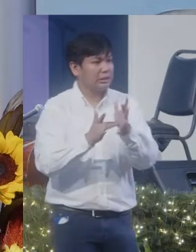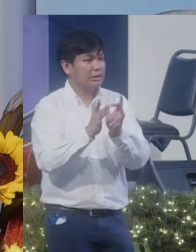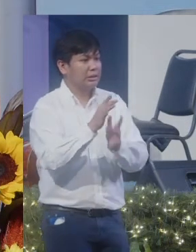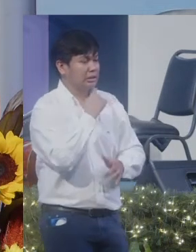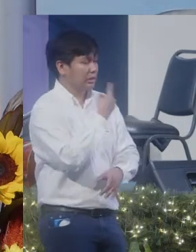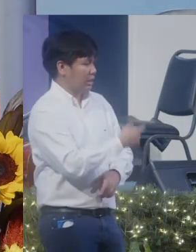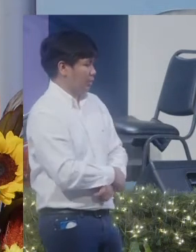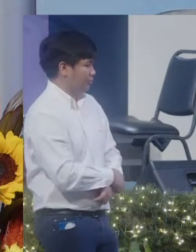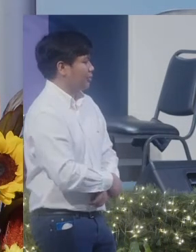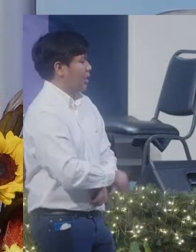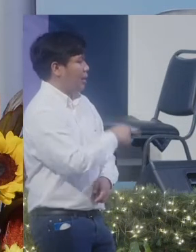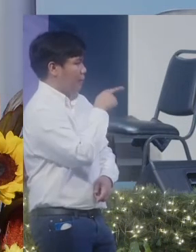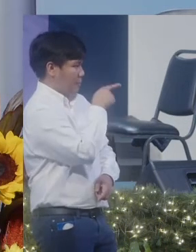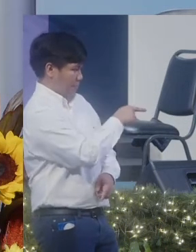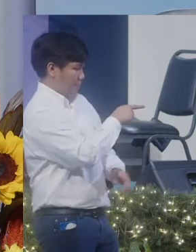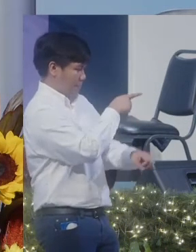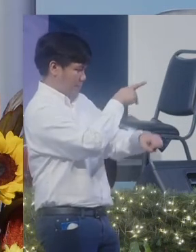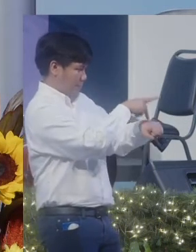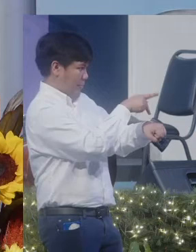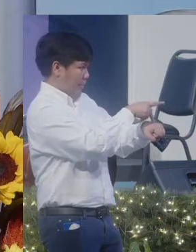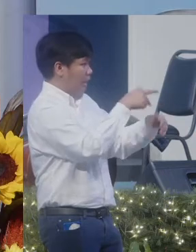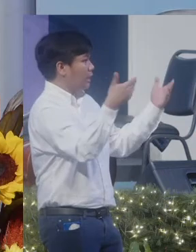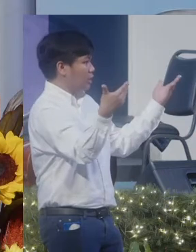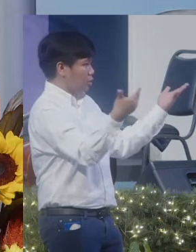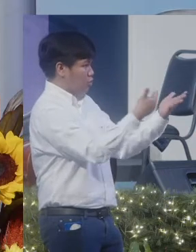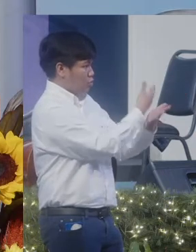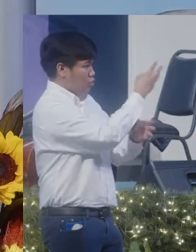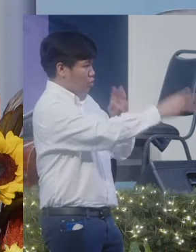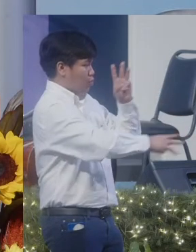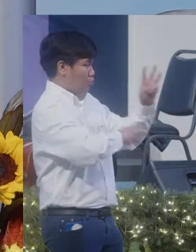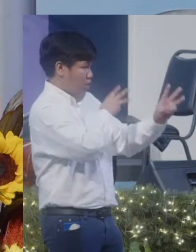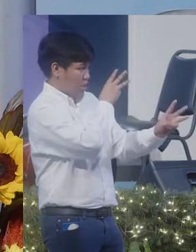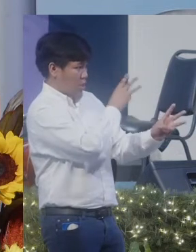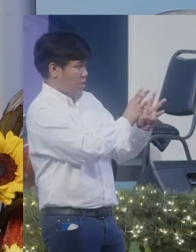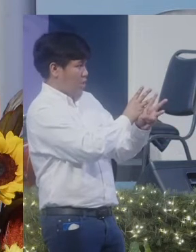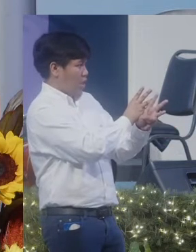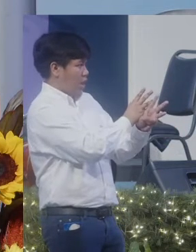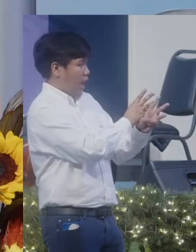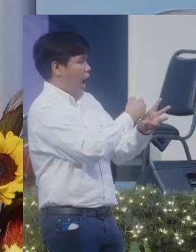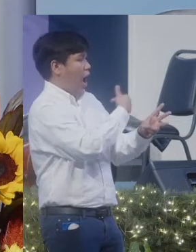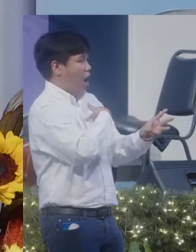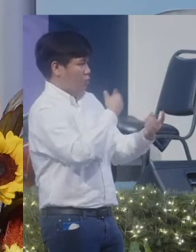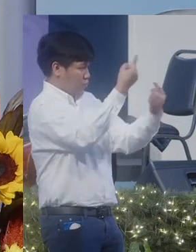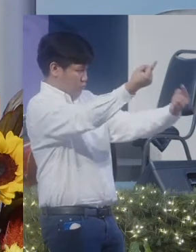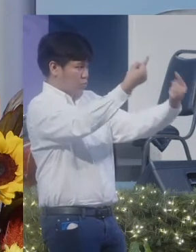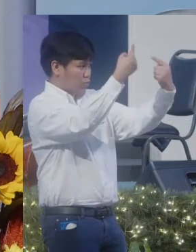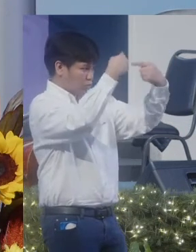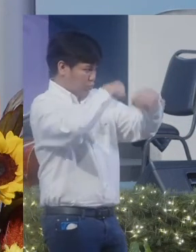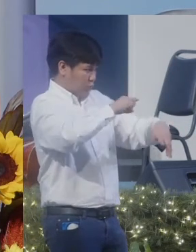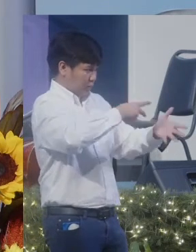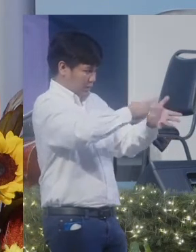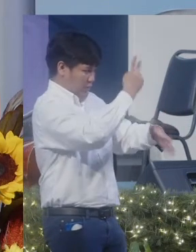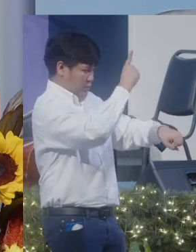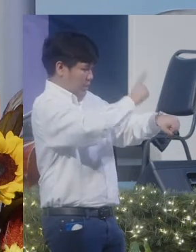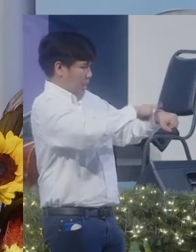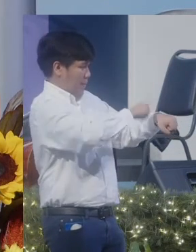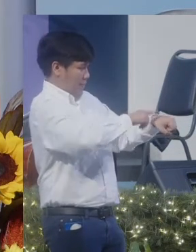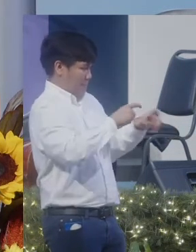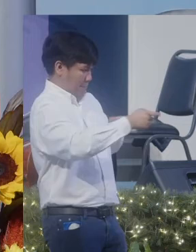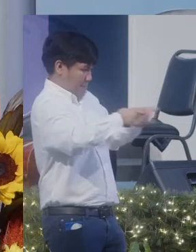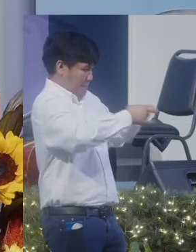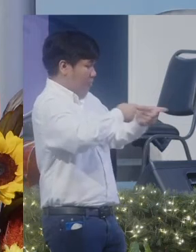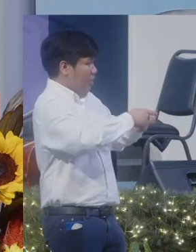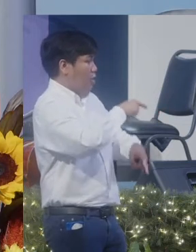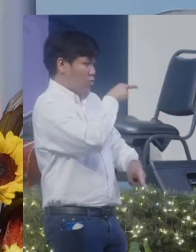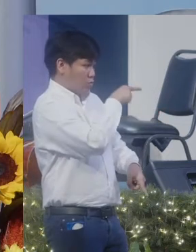say to you, in the new world, when the Son of Man will sit on his glorious throne, you who